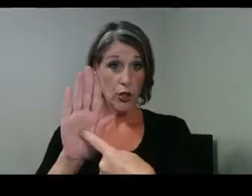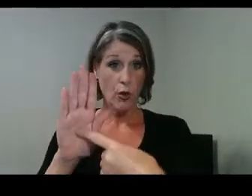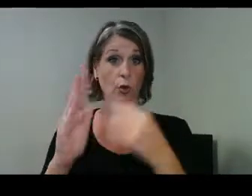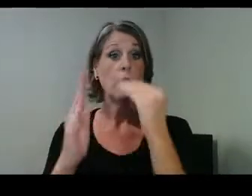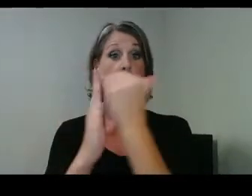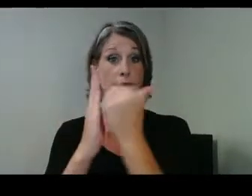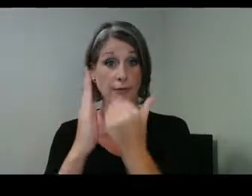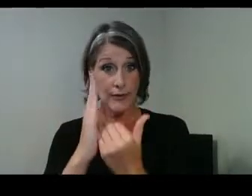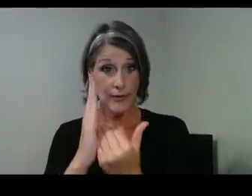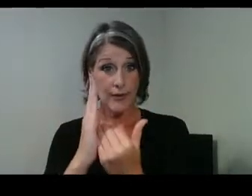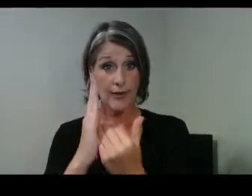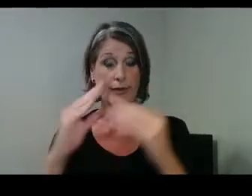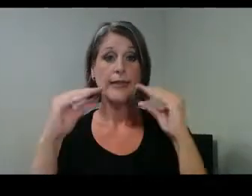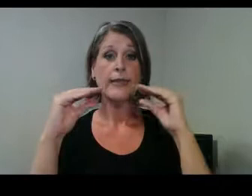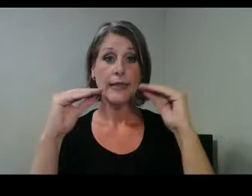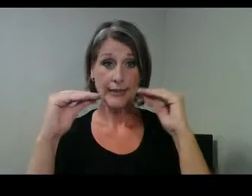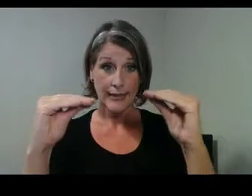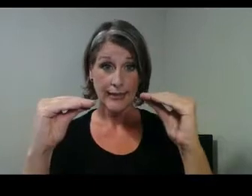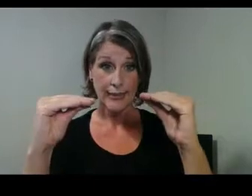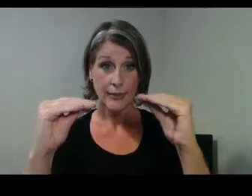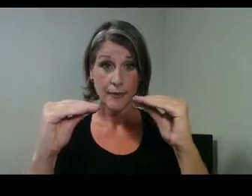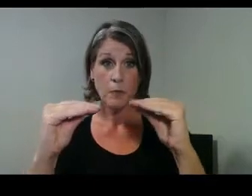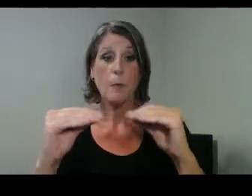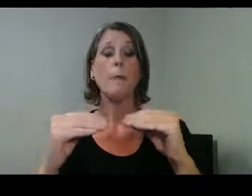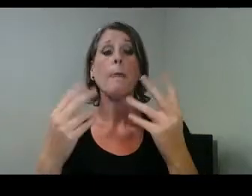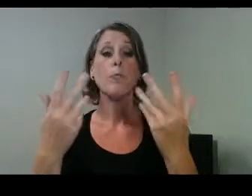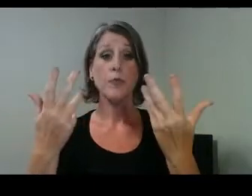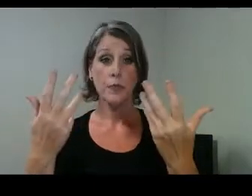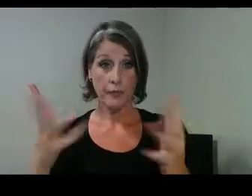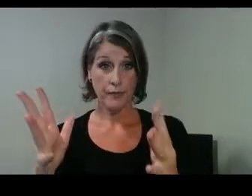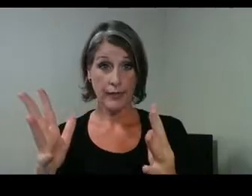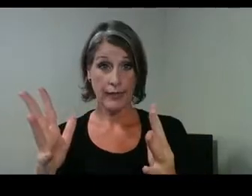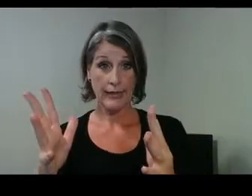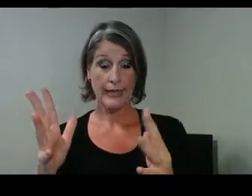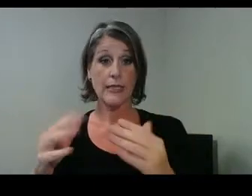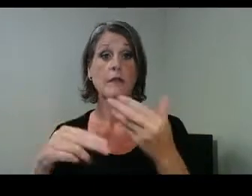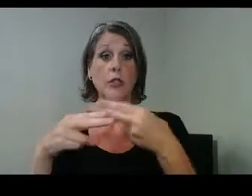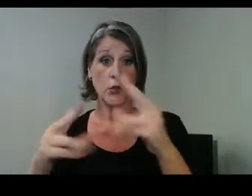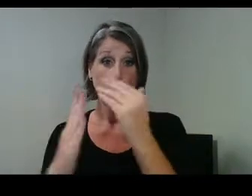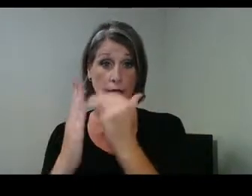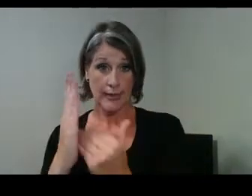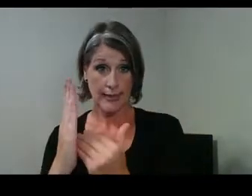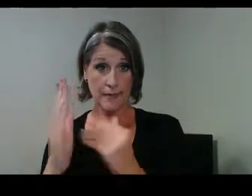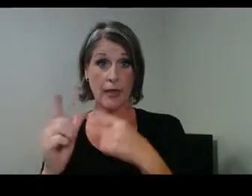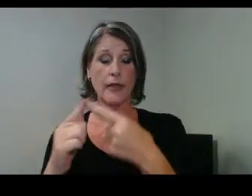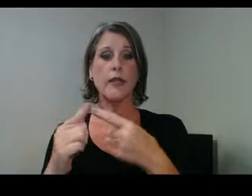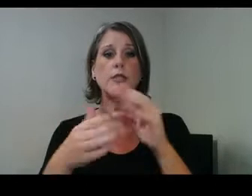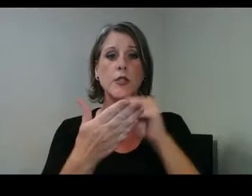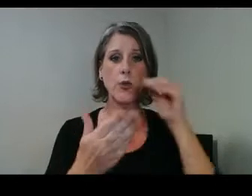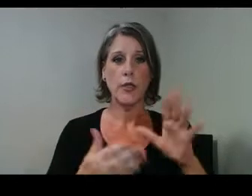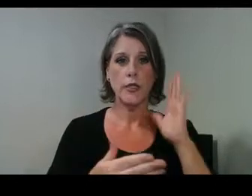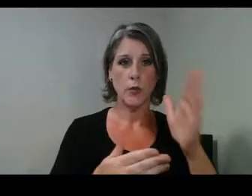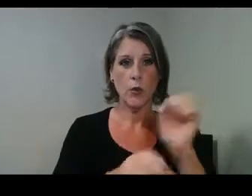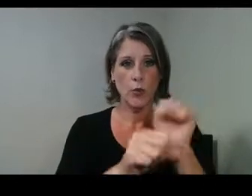participating. Then they will follow that mini lesson with independent work. Students will work independently and the